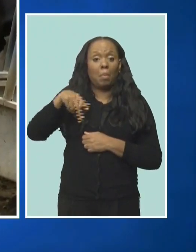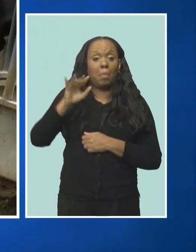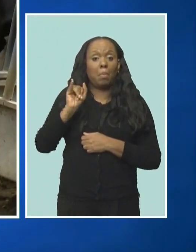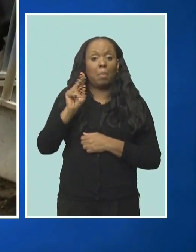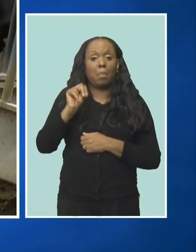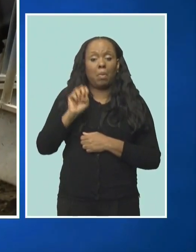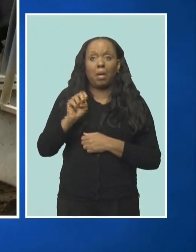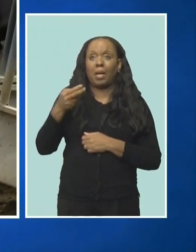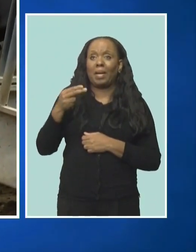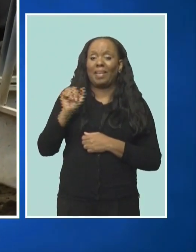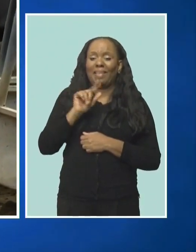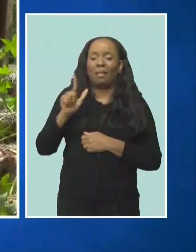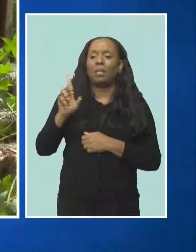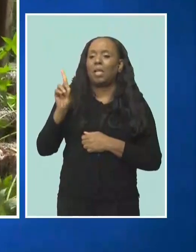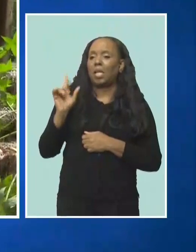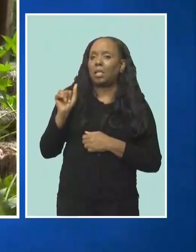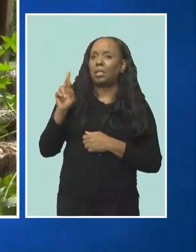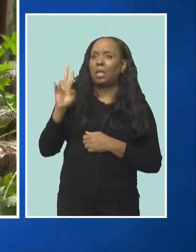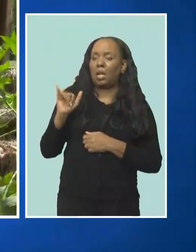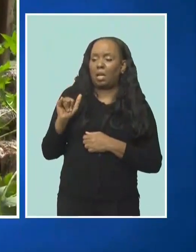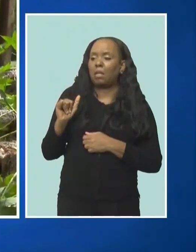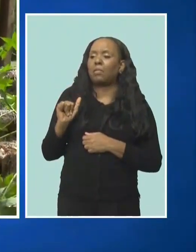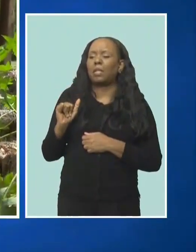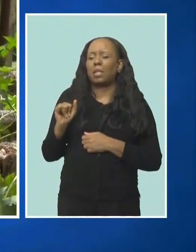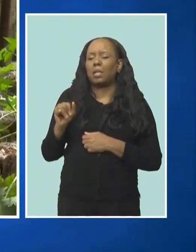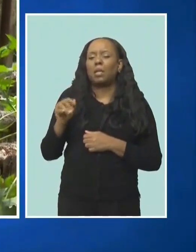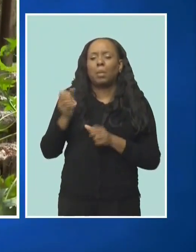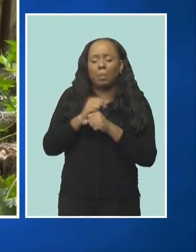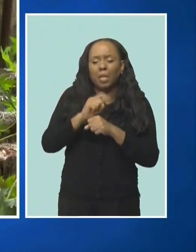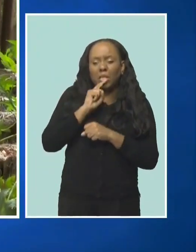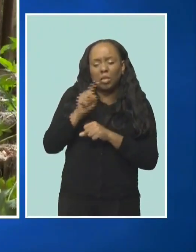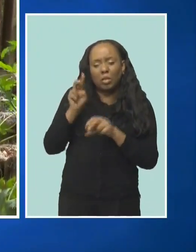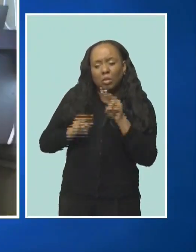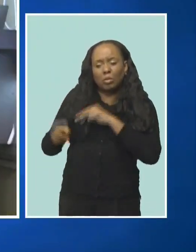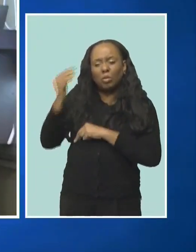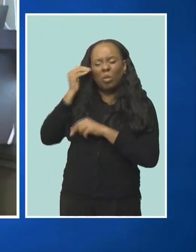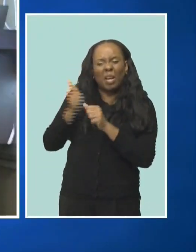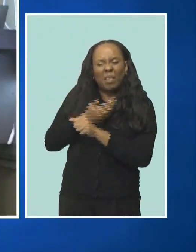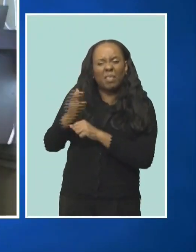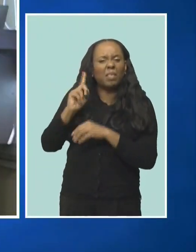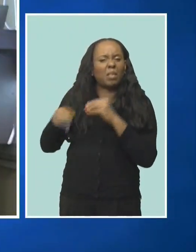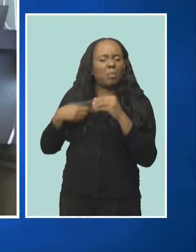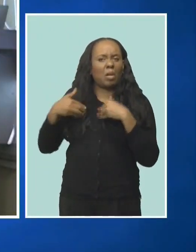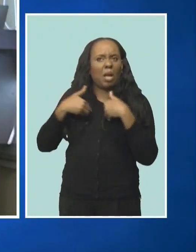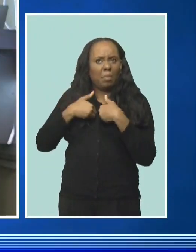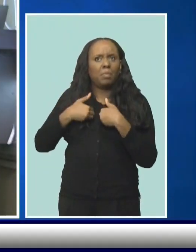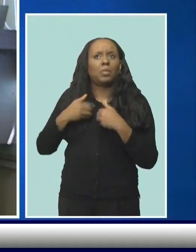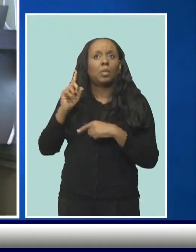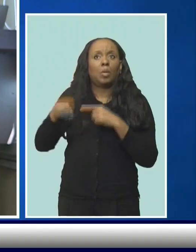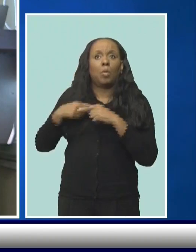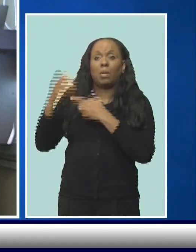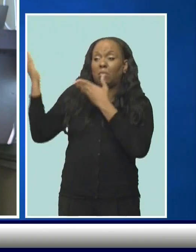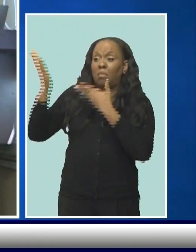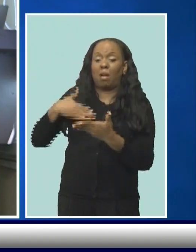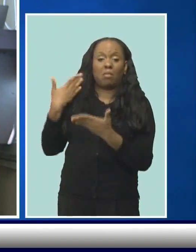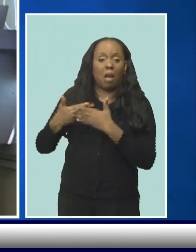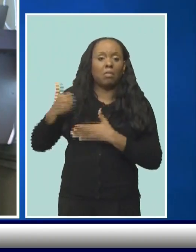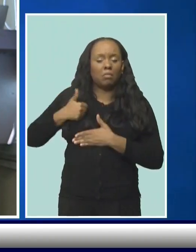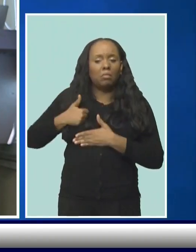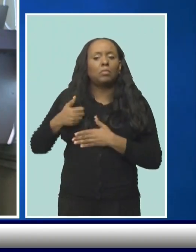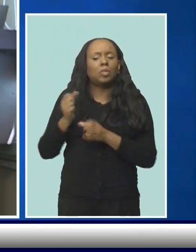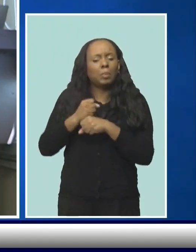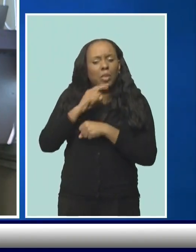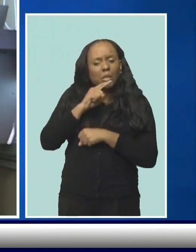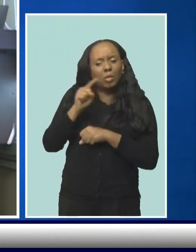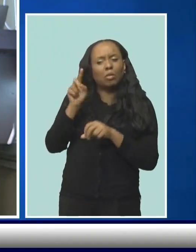been tracking the animals from the time they arrived on the island. Just to correct some of the information that we've heard,